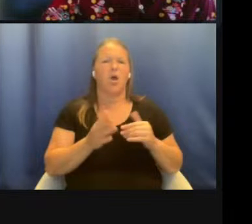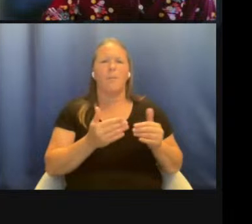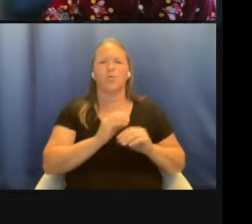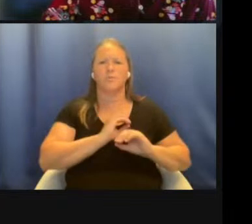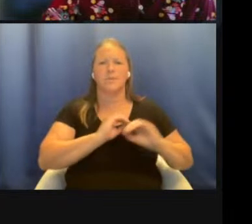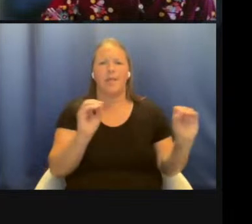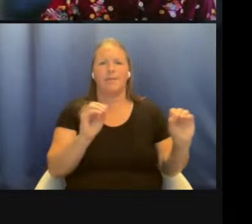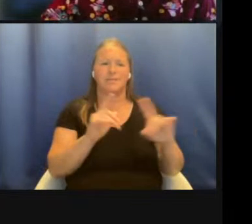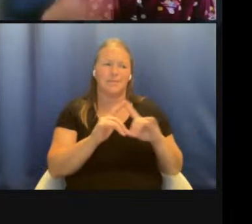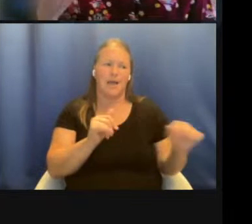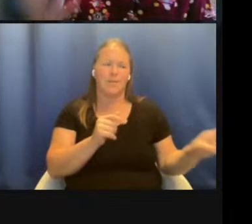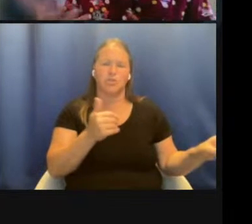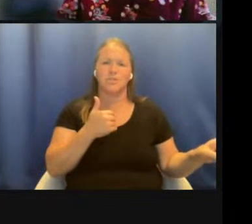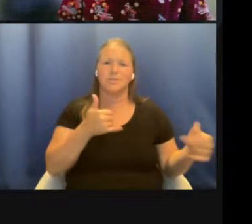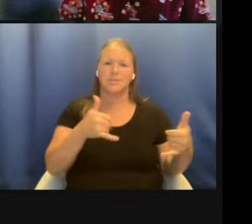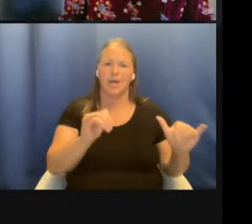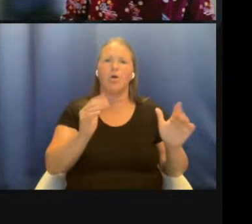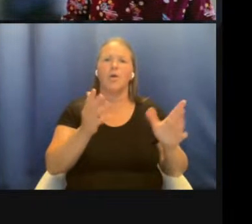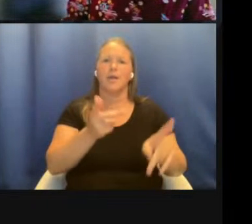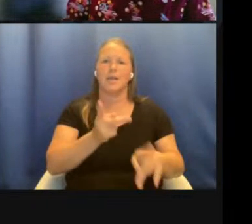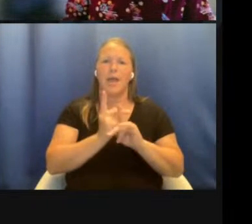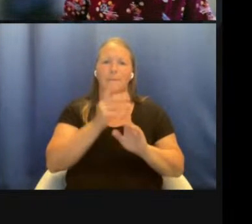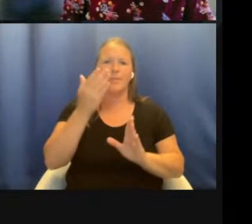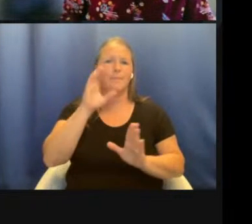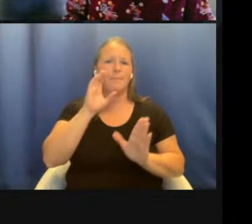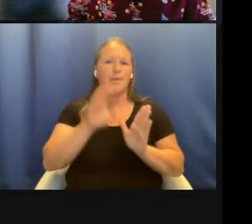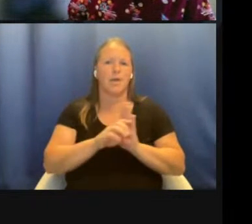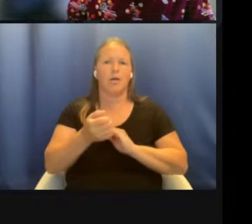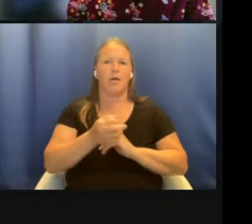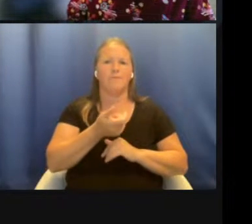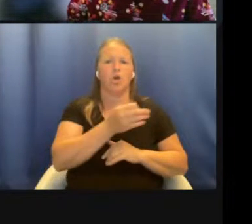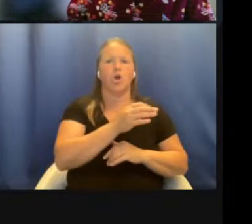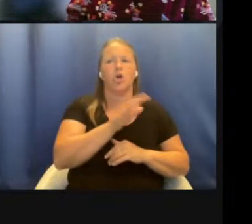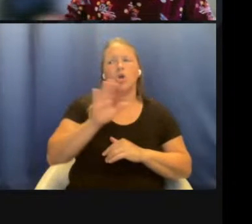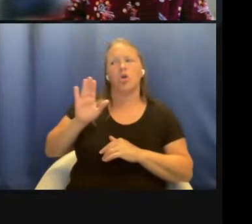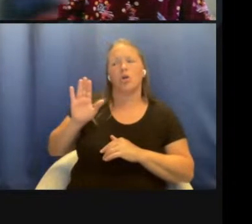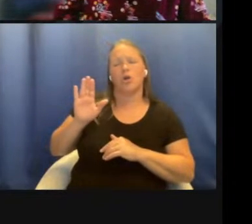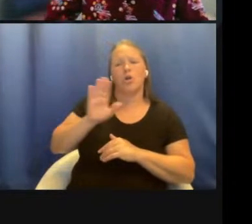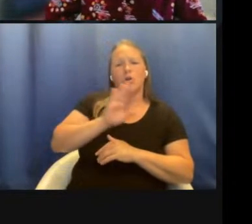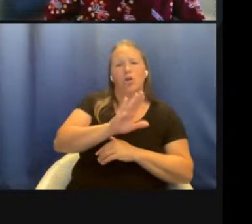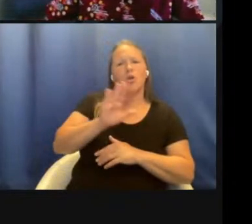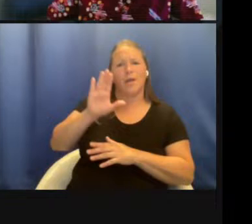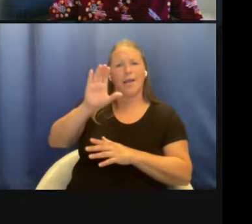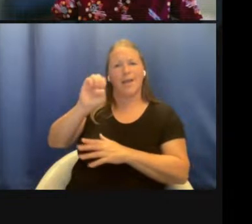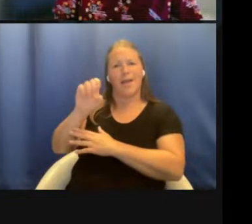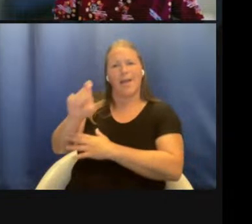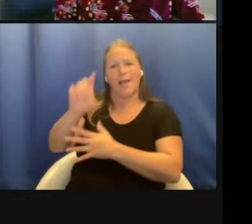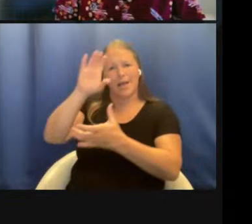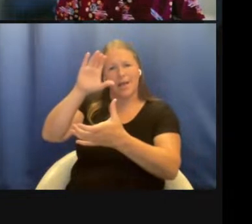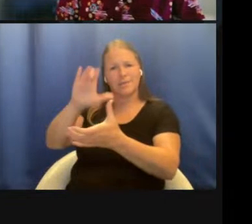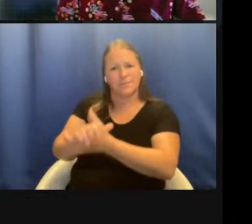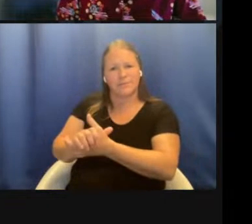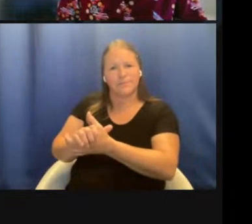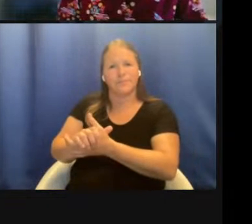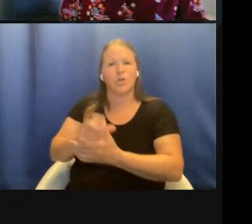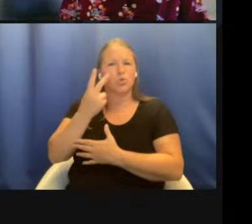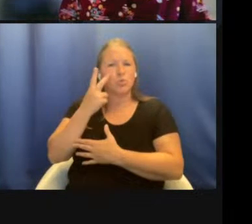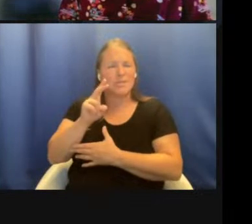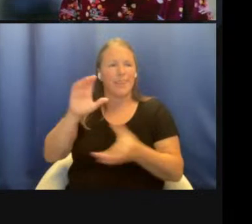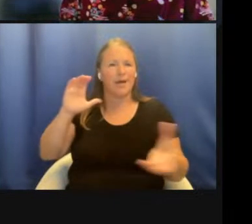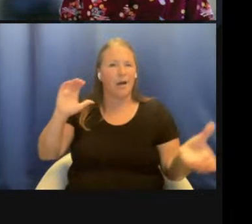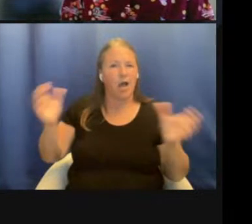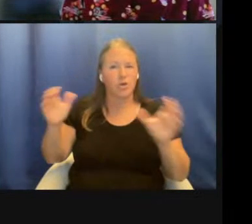ex-husband. And so we are left with a woman of contrast, a woman who charted an imperial legacy, who